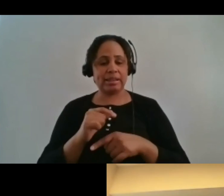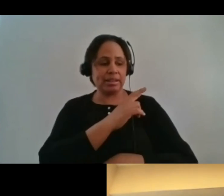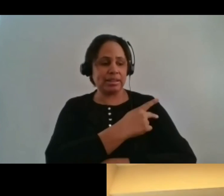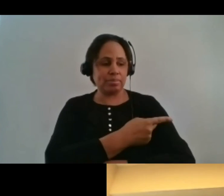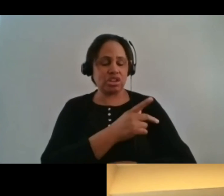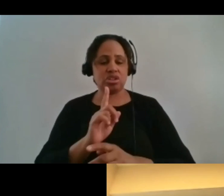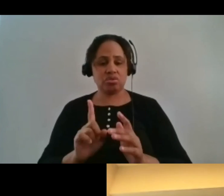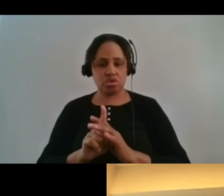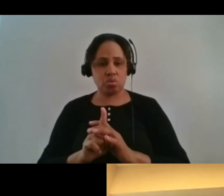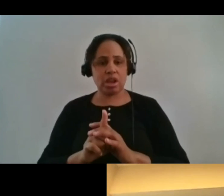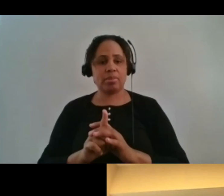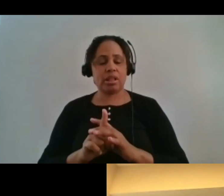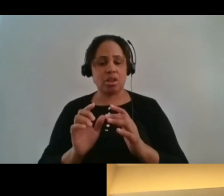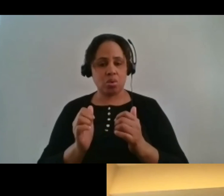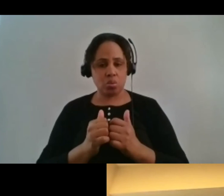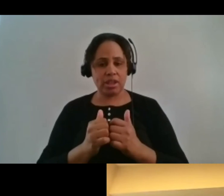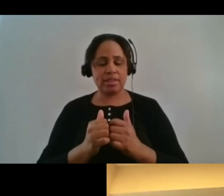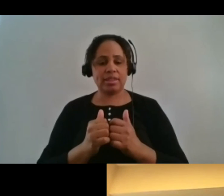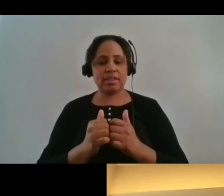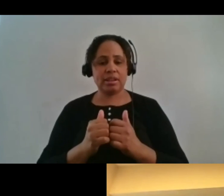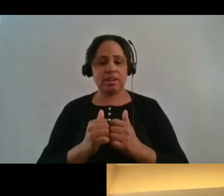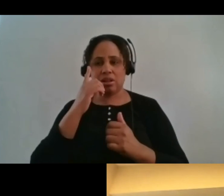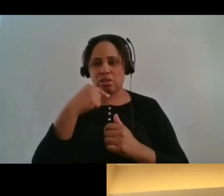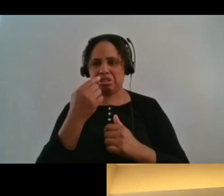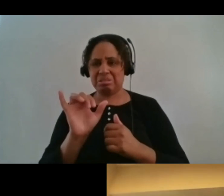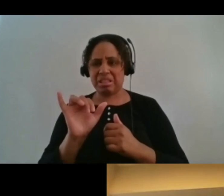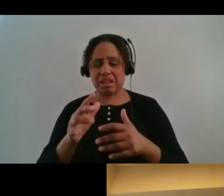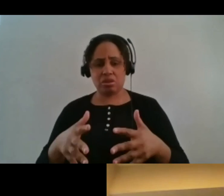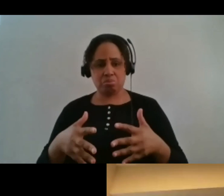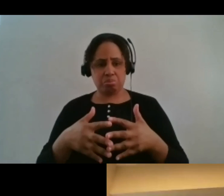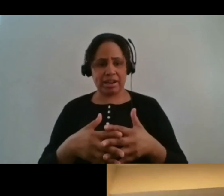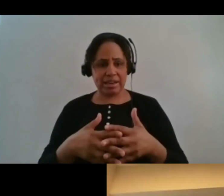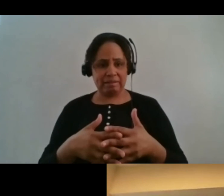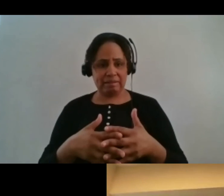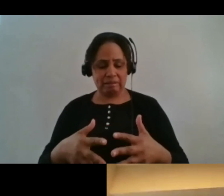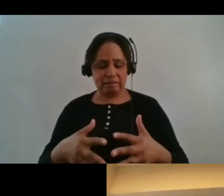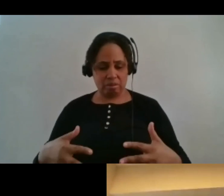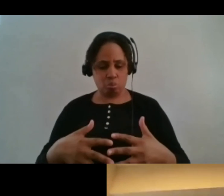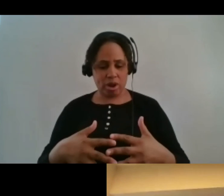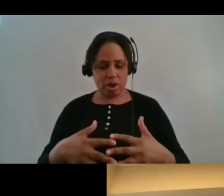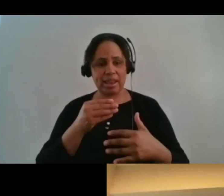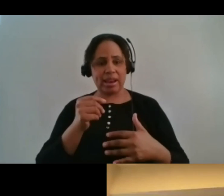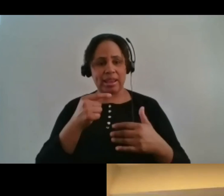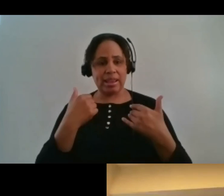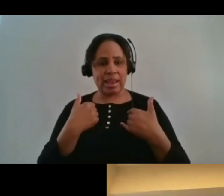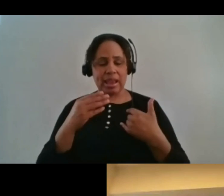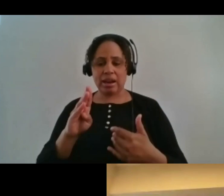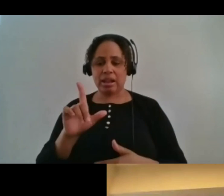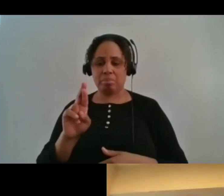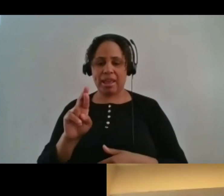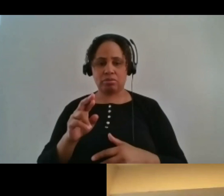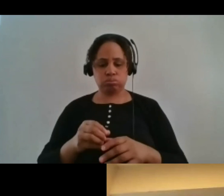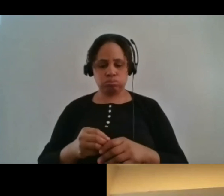with really what looked like a pregnant belly. And he had a bladder that was so distended